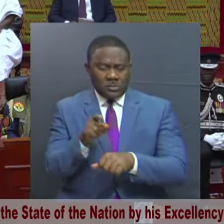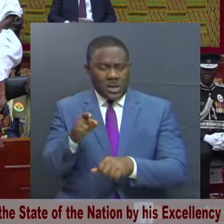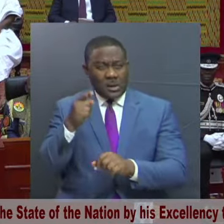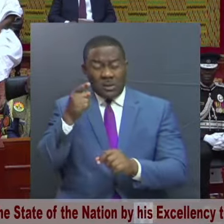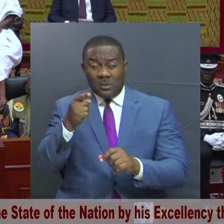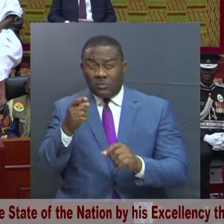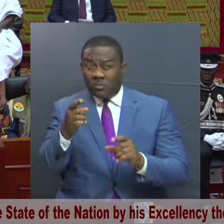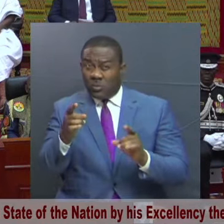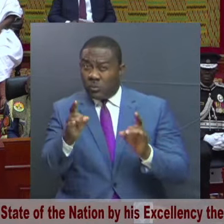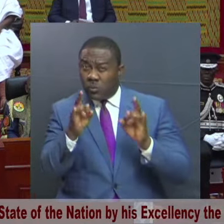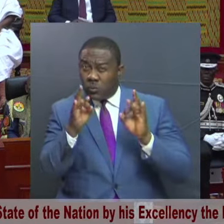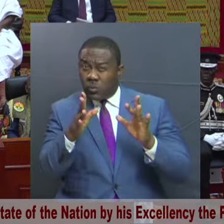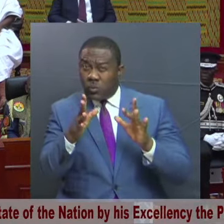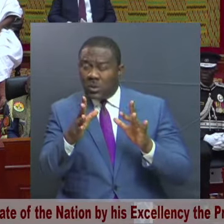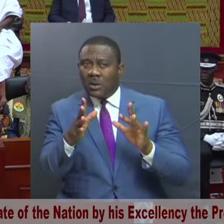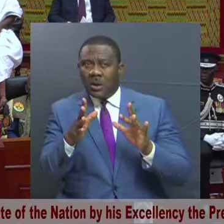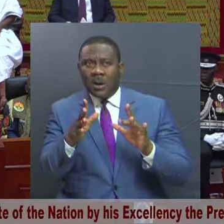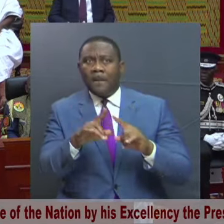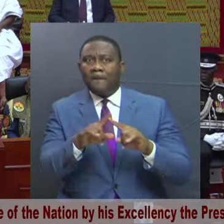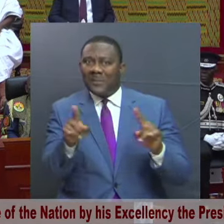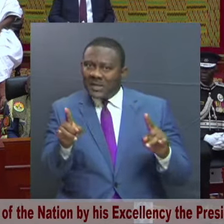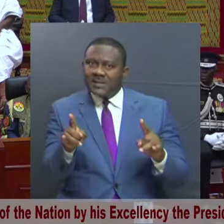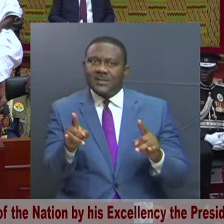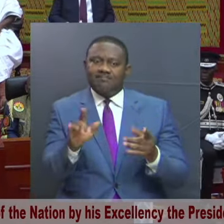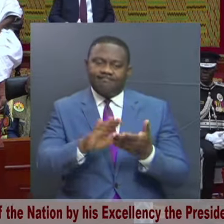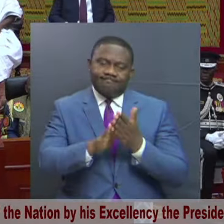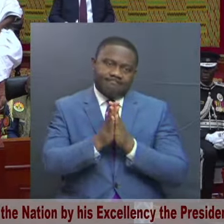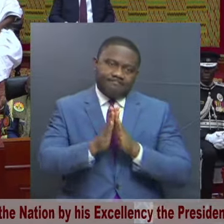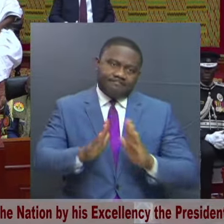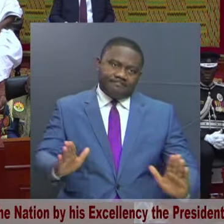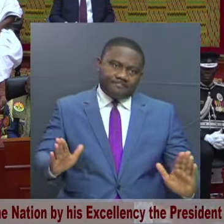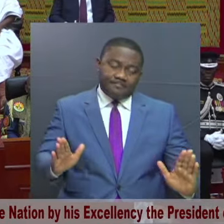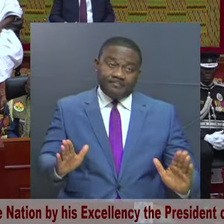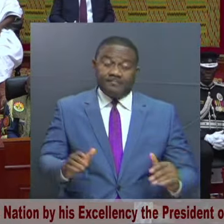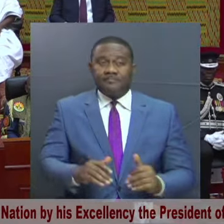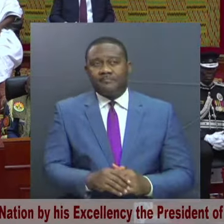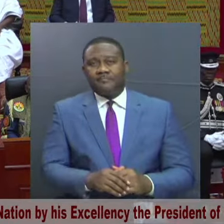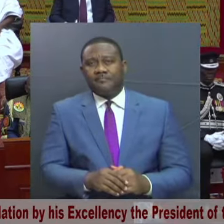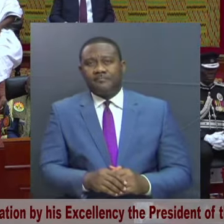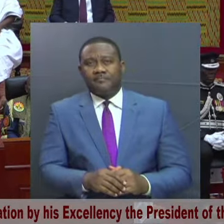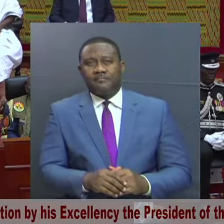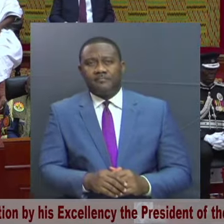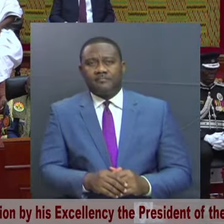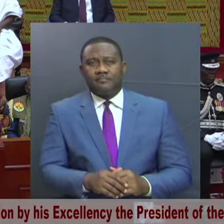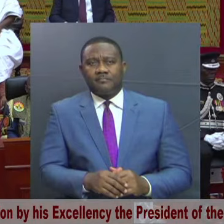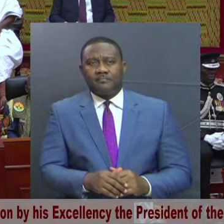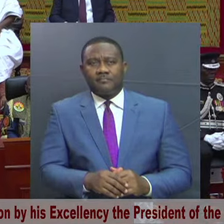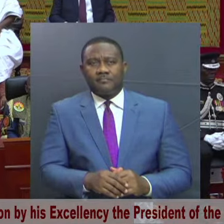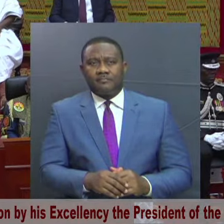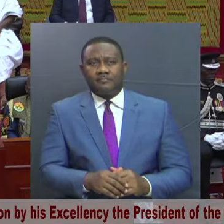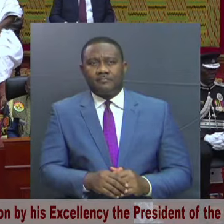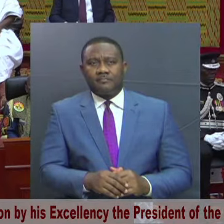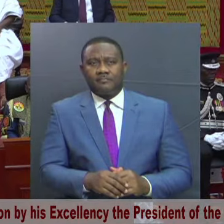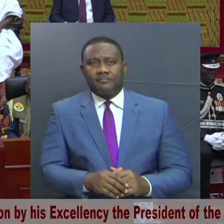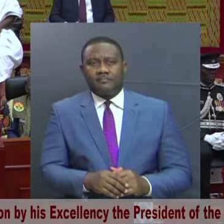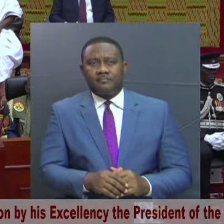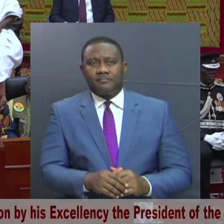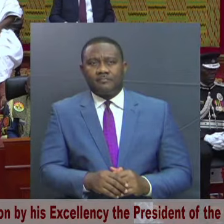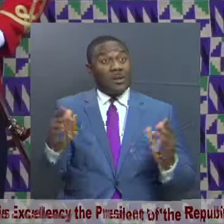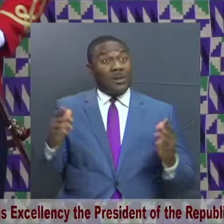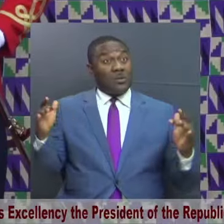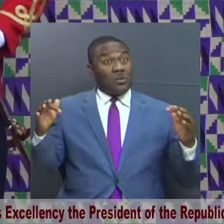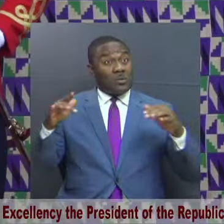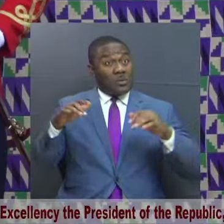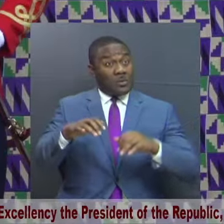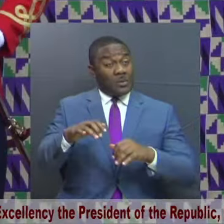US African nuclear energy Summit and the international framework for nuclear energy cooperation ministerial conf Conference held